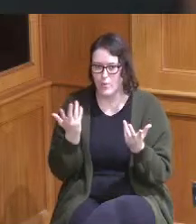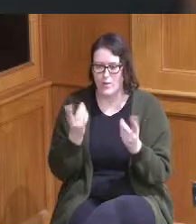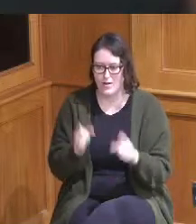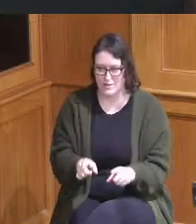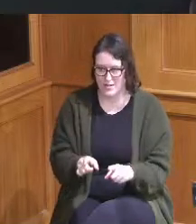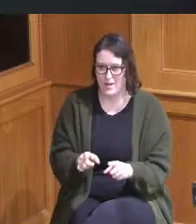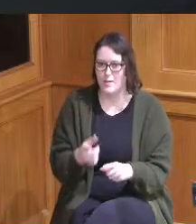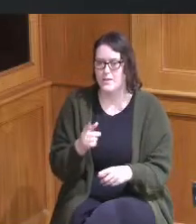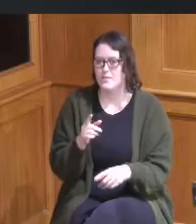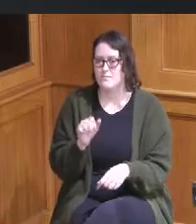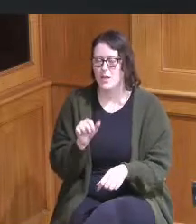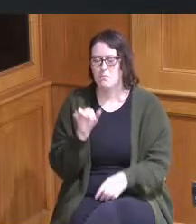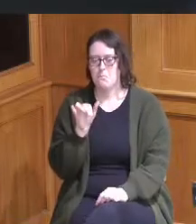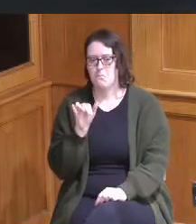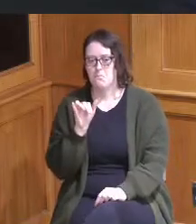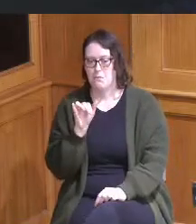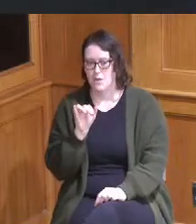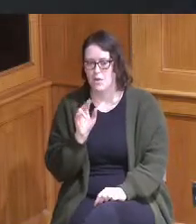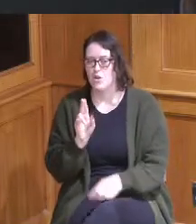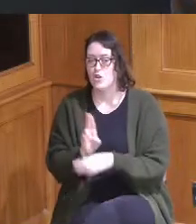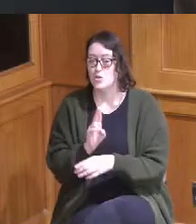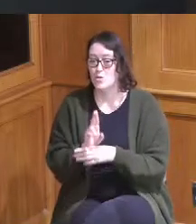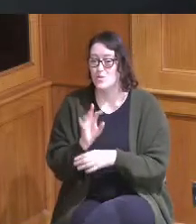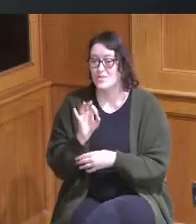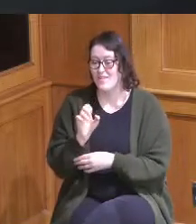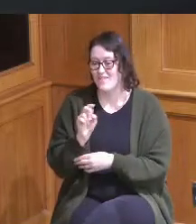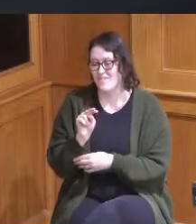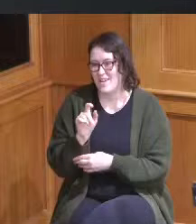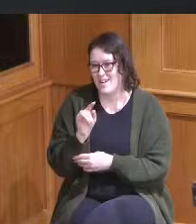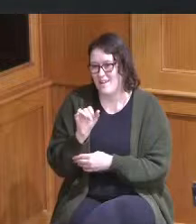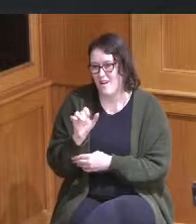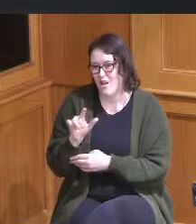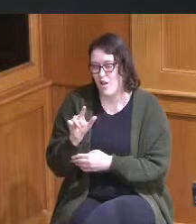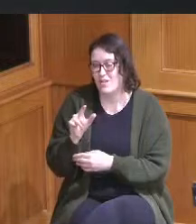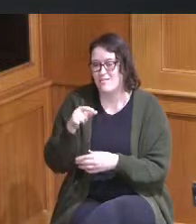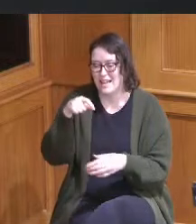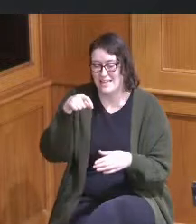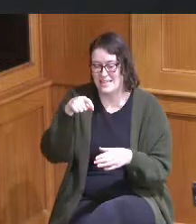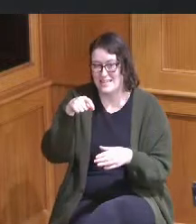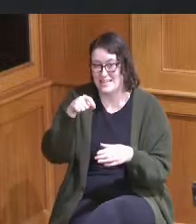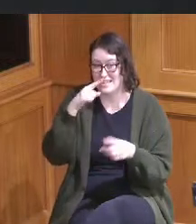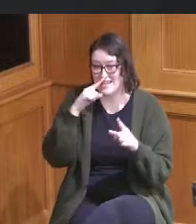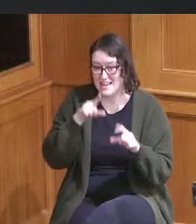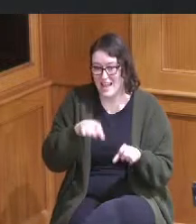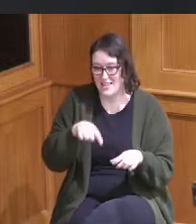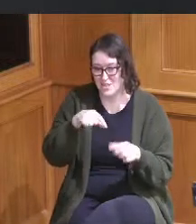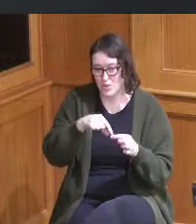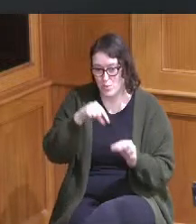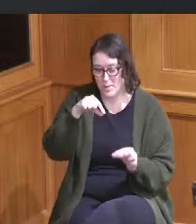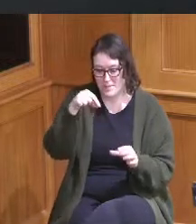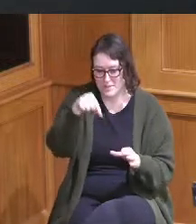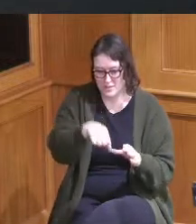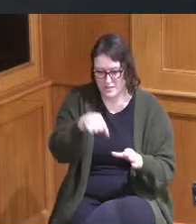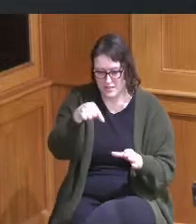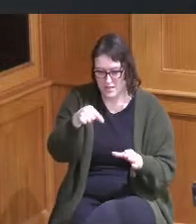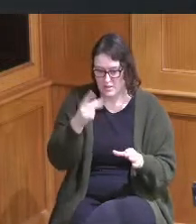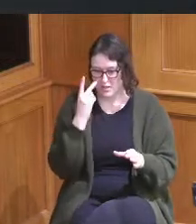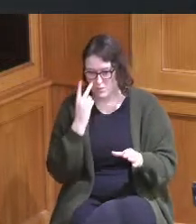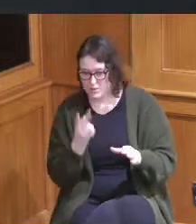heed and use fentanyl test strips, don't use alone, call 911, and if you're receiving